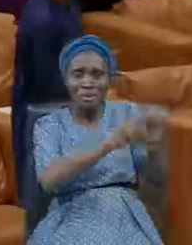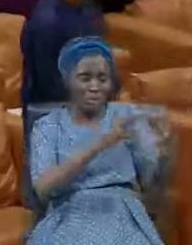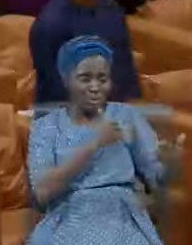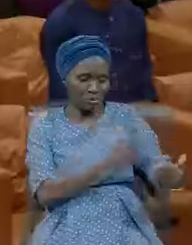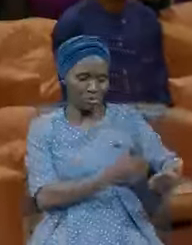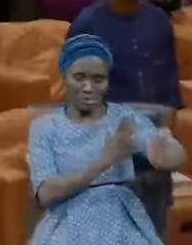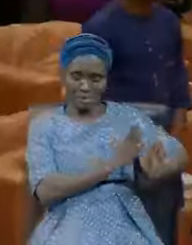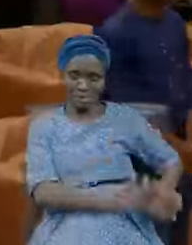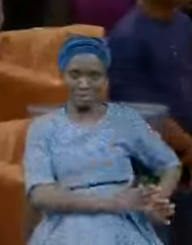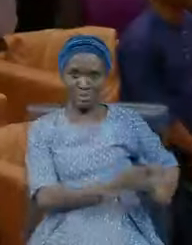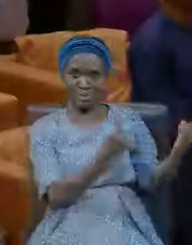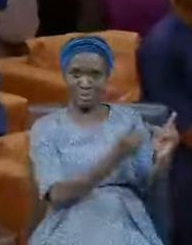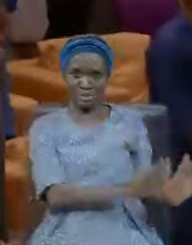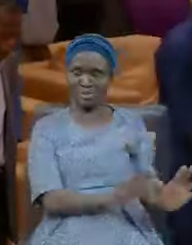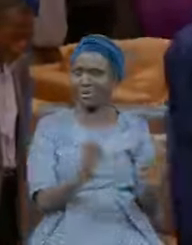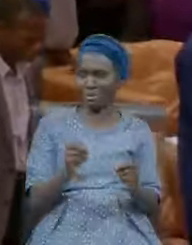wake up.